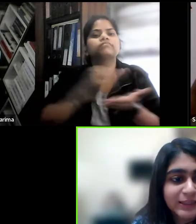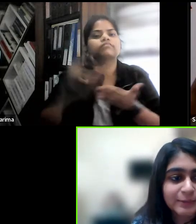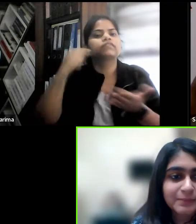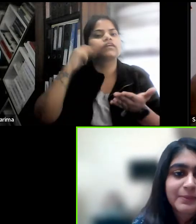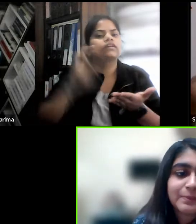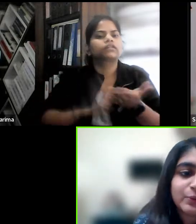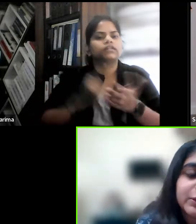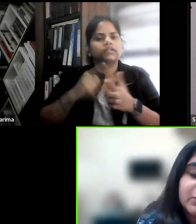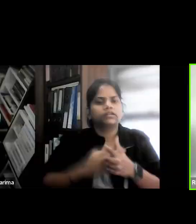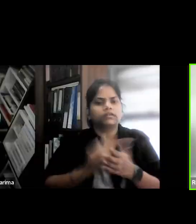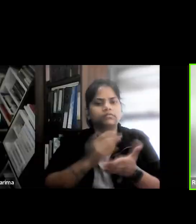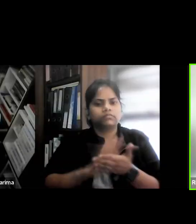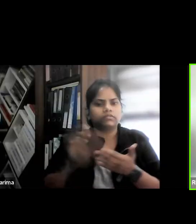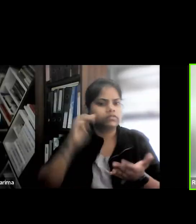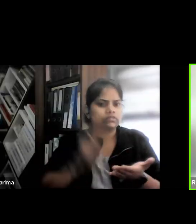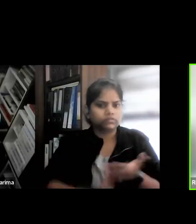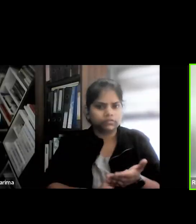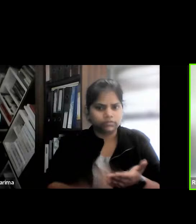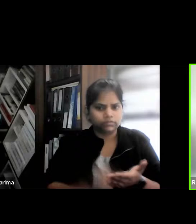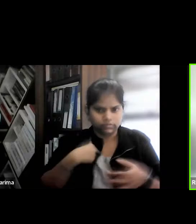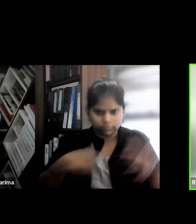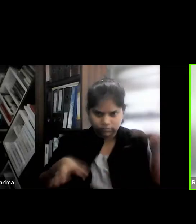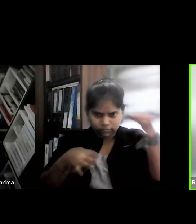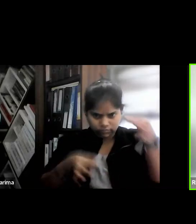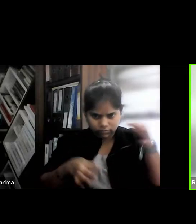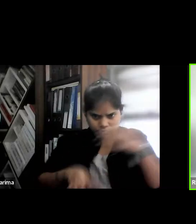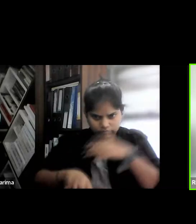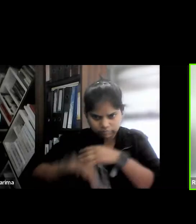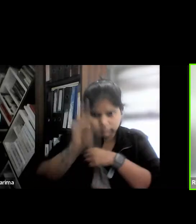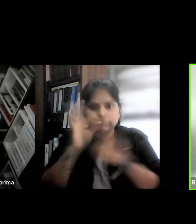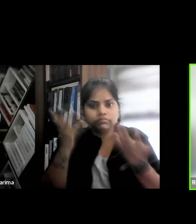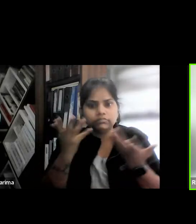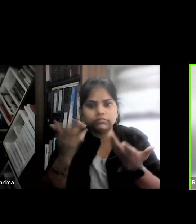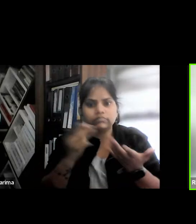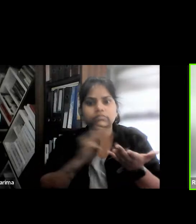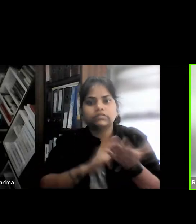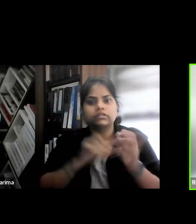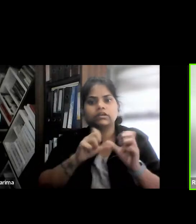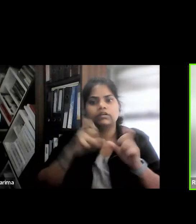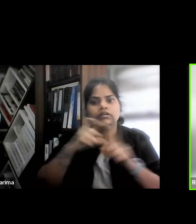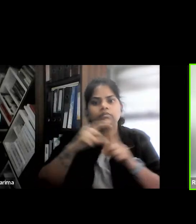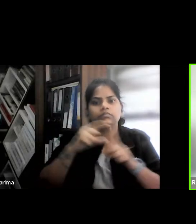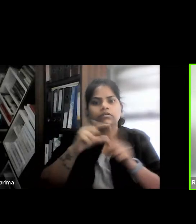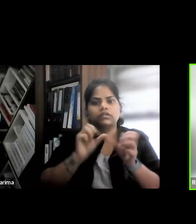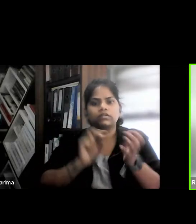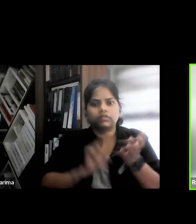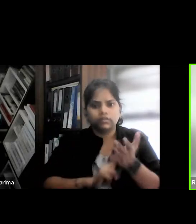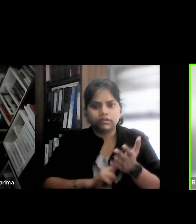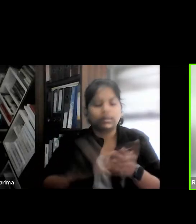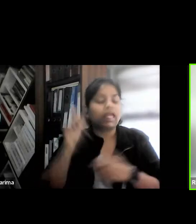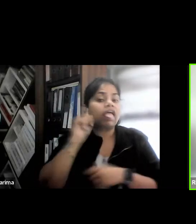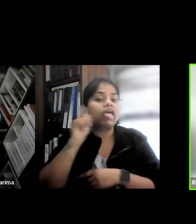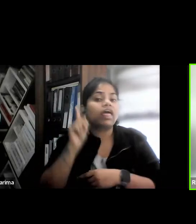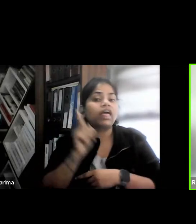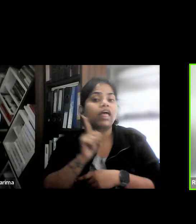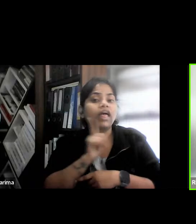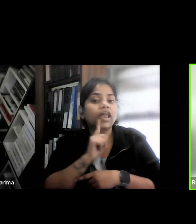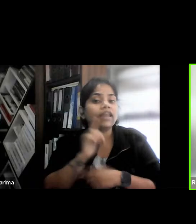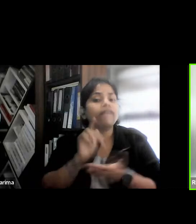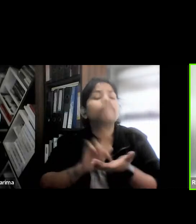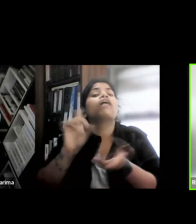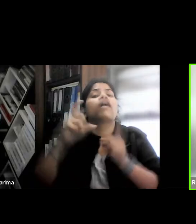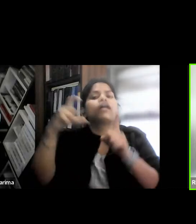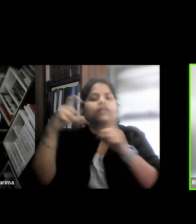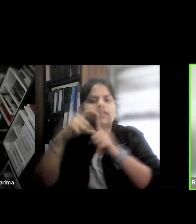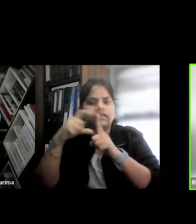going to begin my paper with 2 excerpts from Madan Vasishta's memoir, Deaf in Delhi. The first excerpt